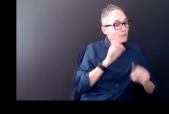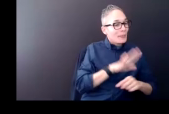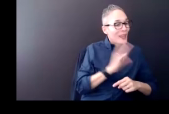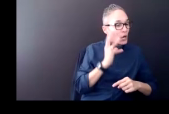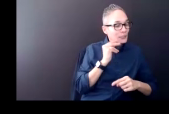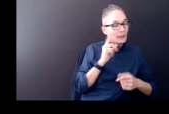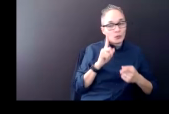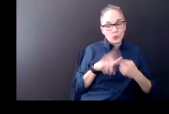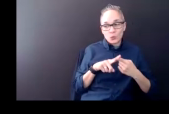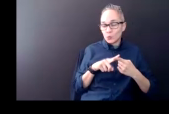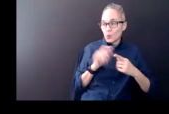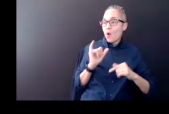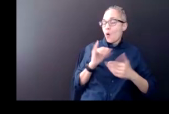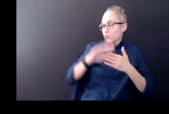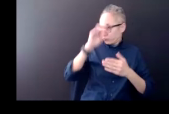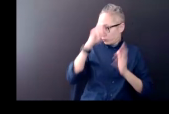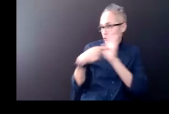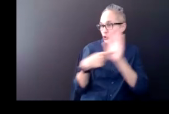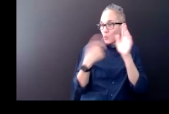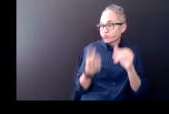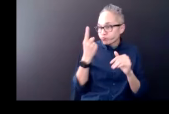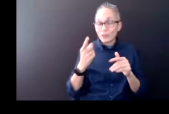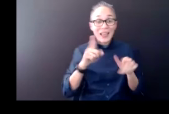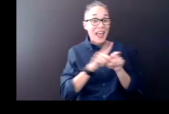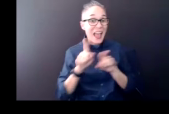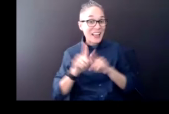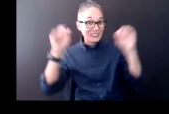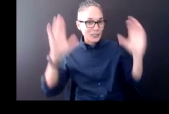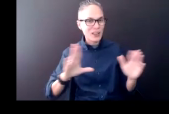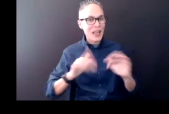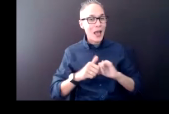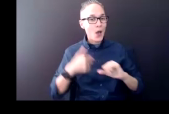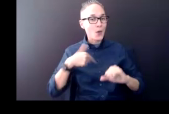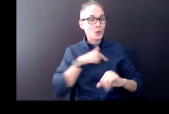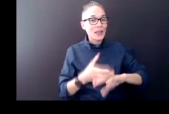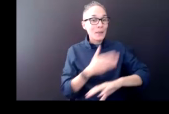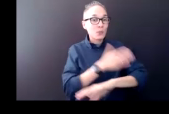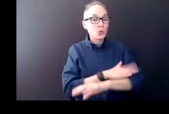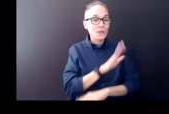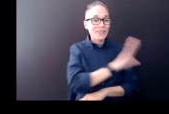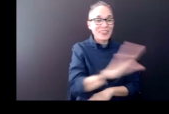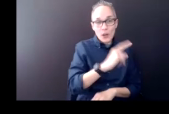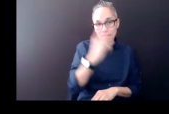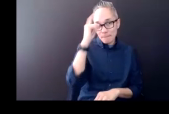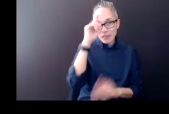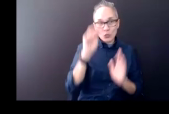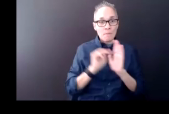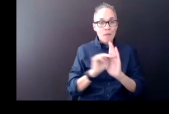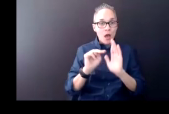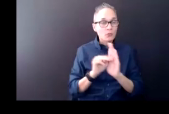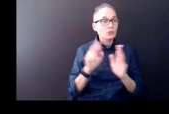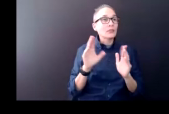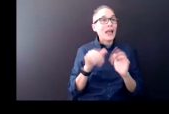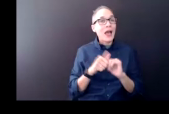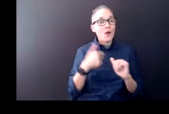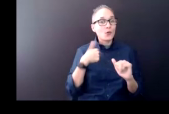mental models. And as educators, like, how do we improve those mental models? How do we add to those mental models? How do we